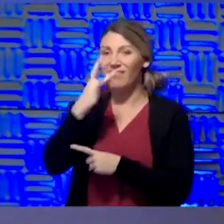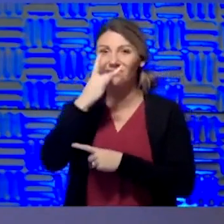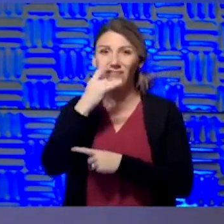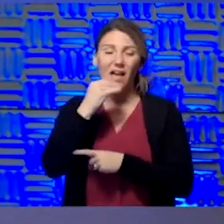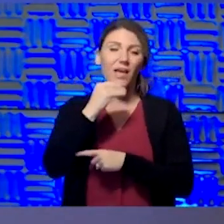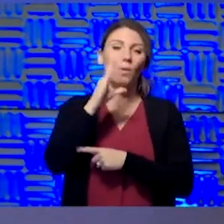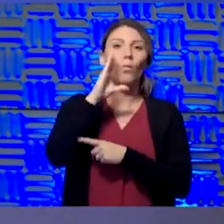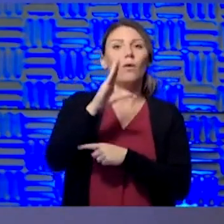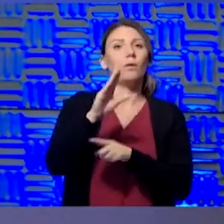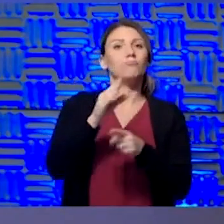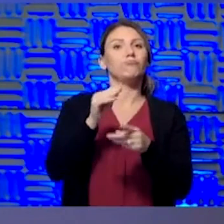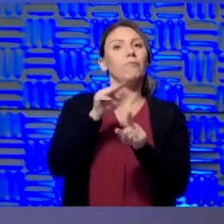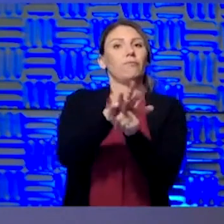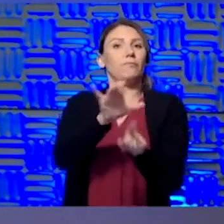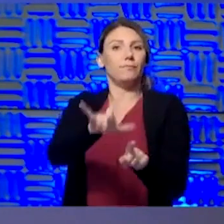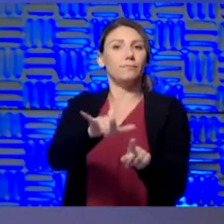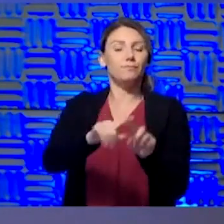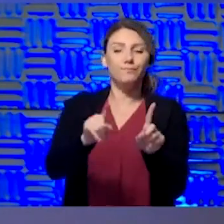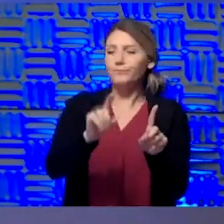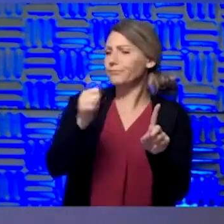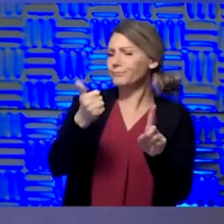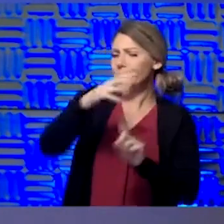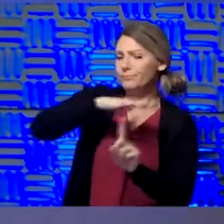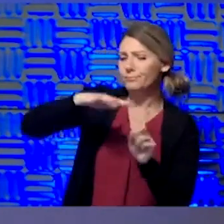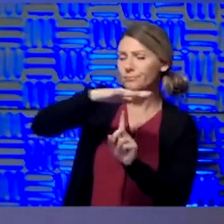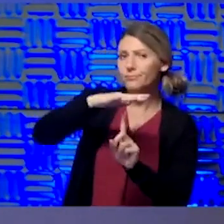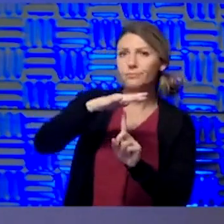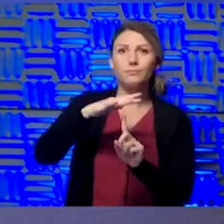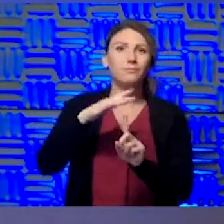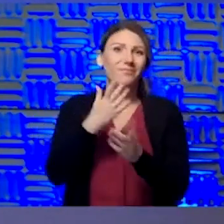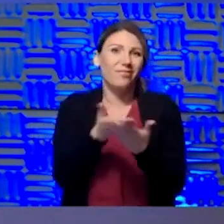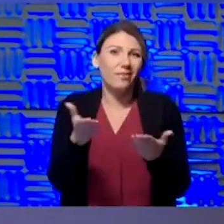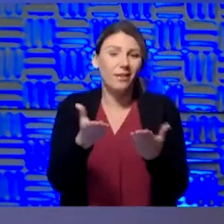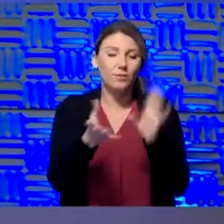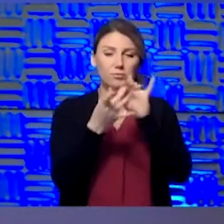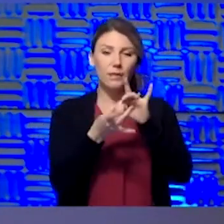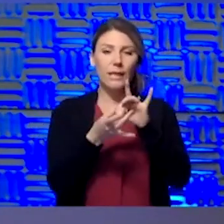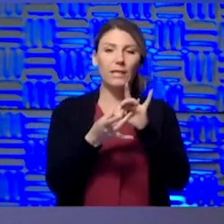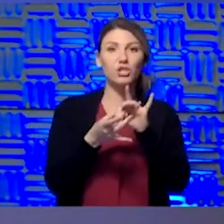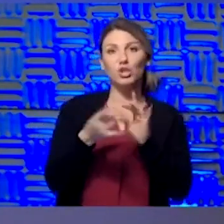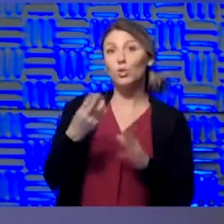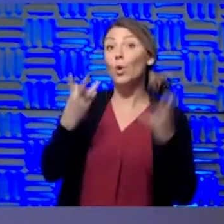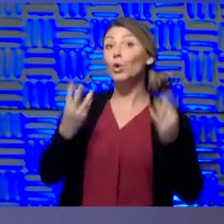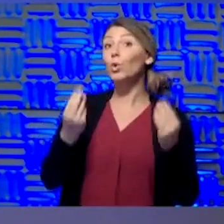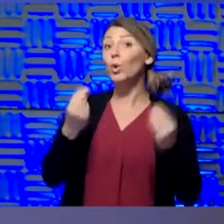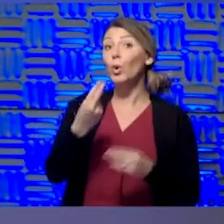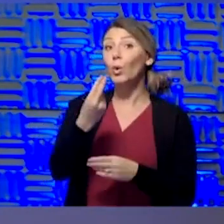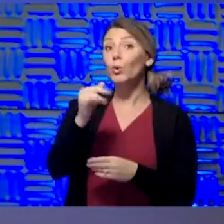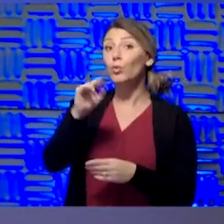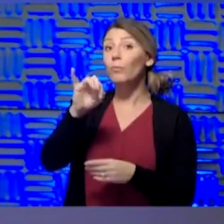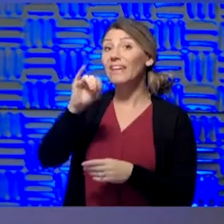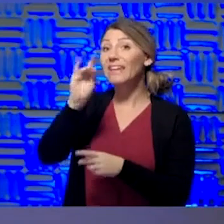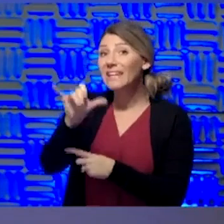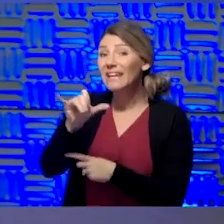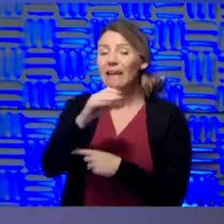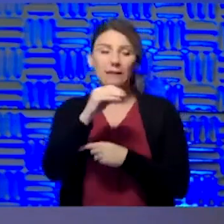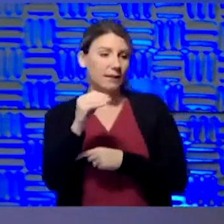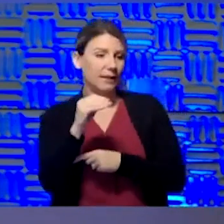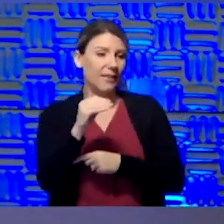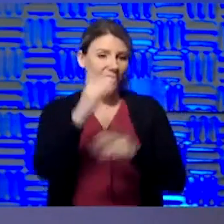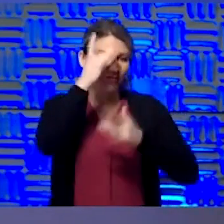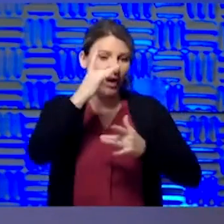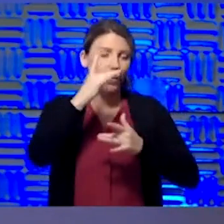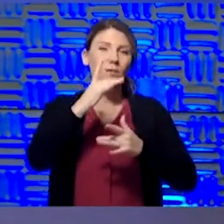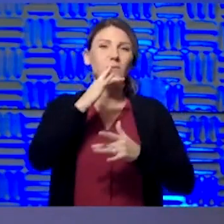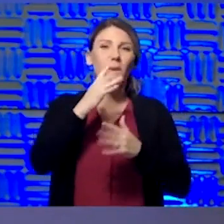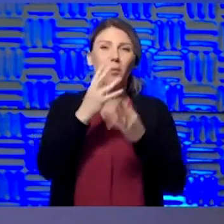effect on that. But there's also other environmental factors such as humidity levels and things of that nature, and just the virus breaking down